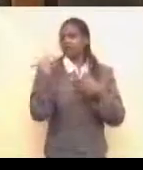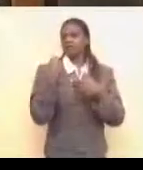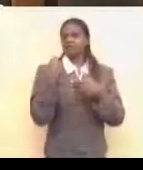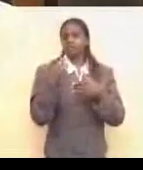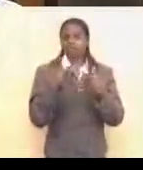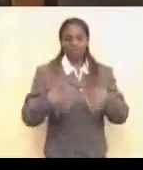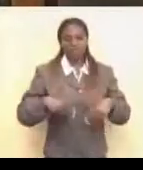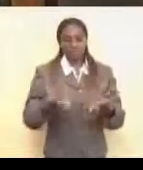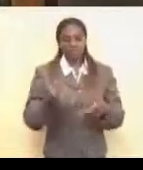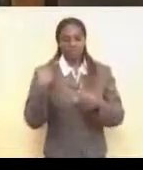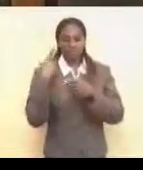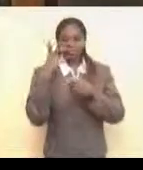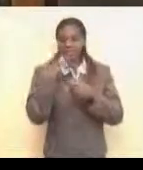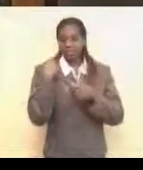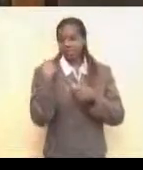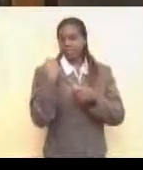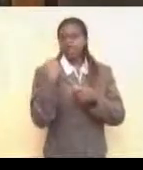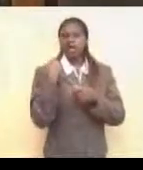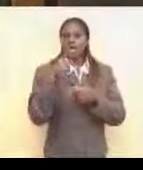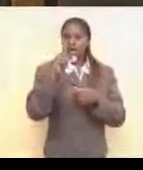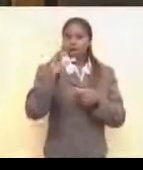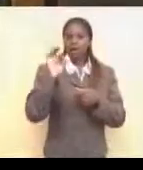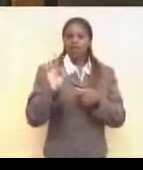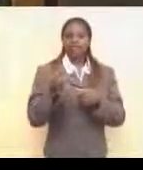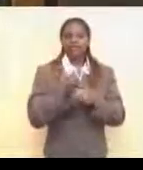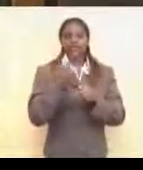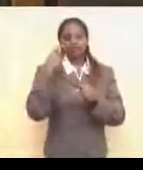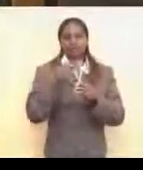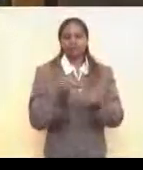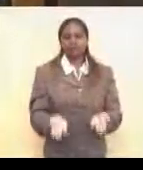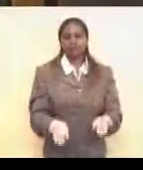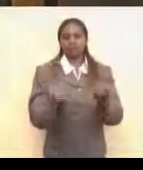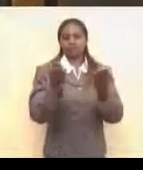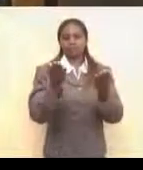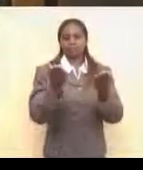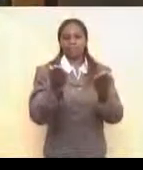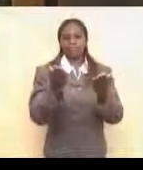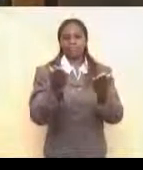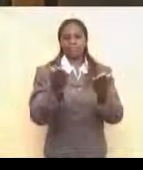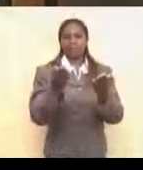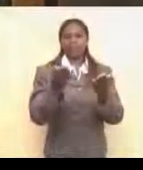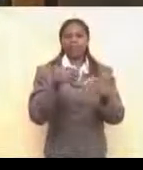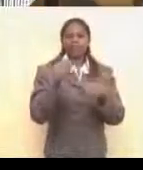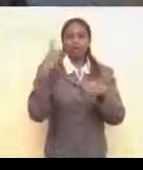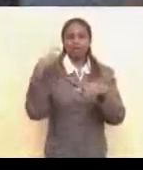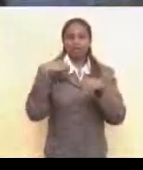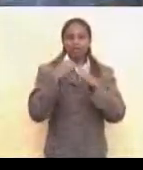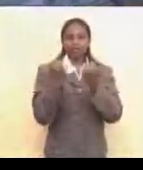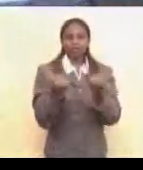living today. That is what actually LRF is doing, to update the paralegals.